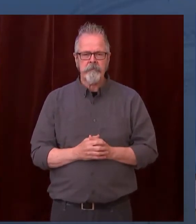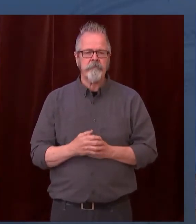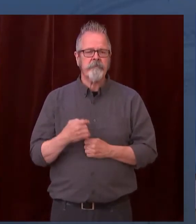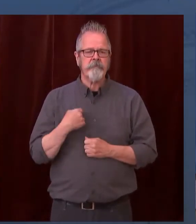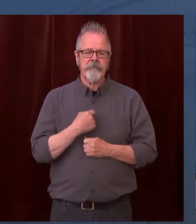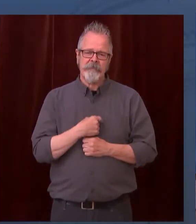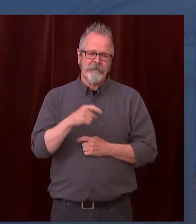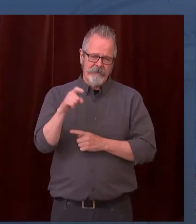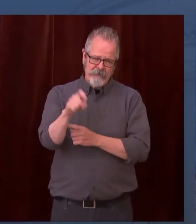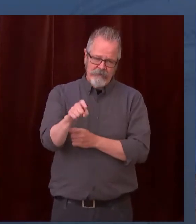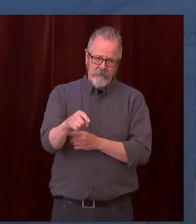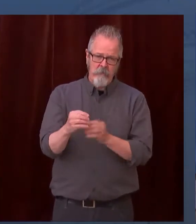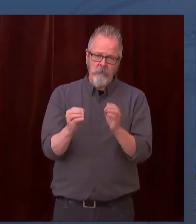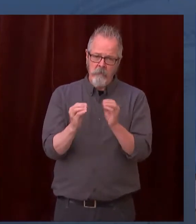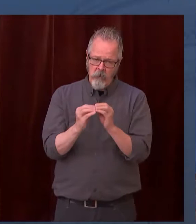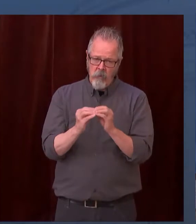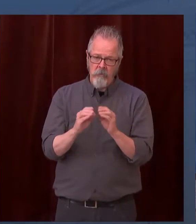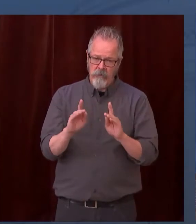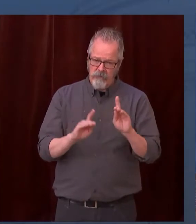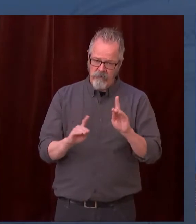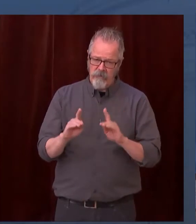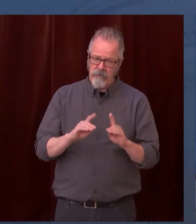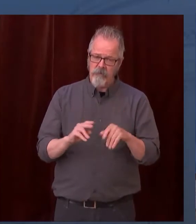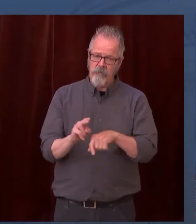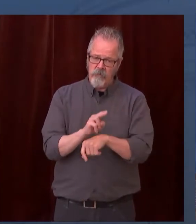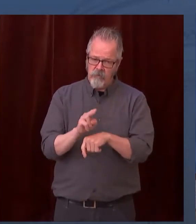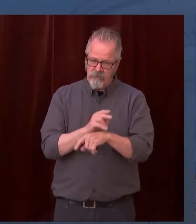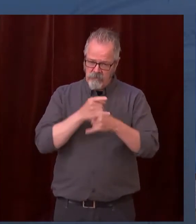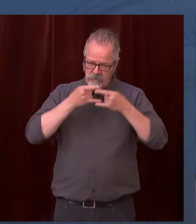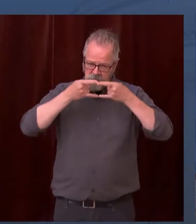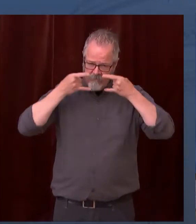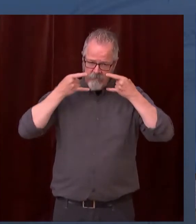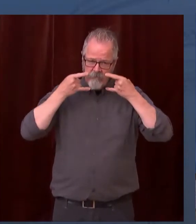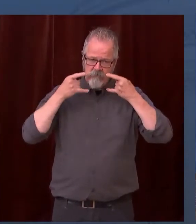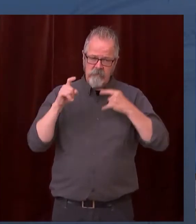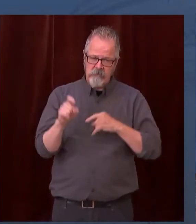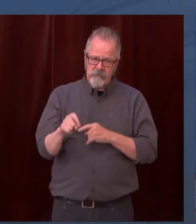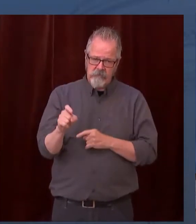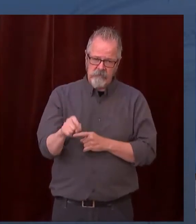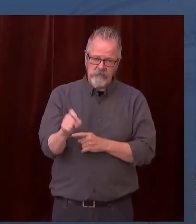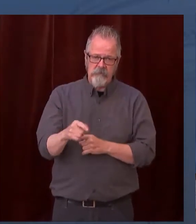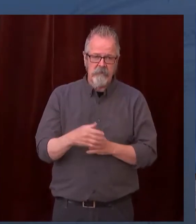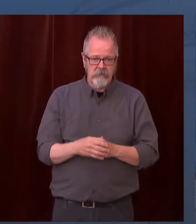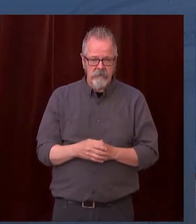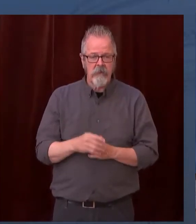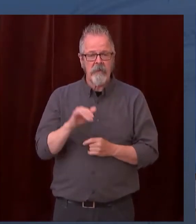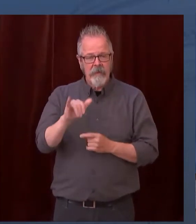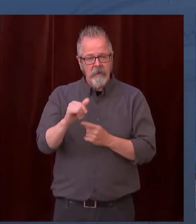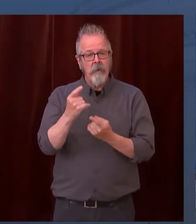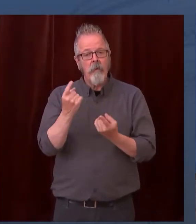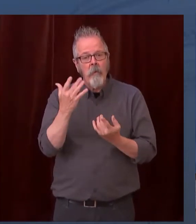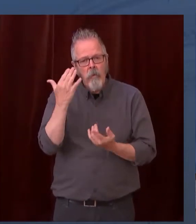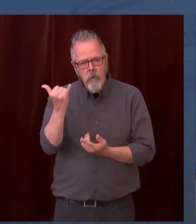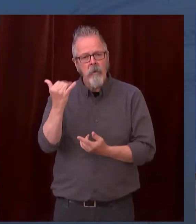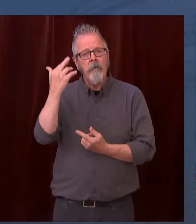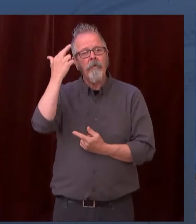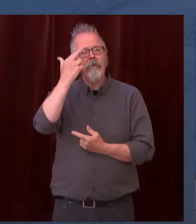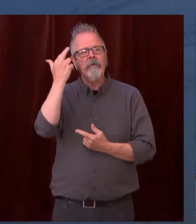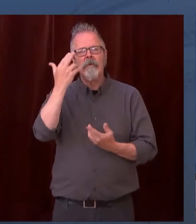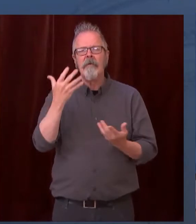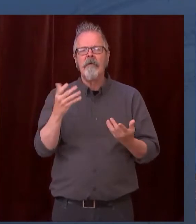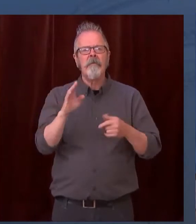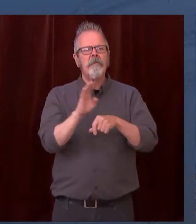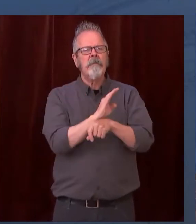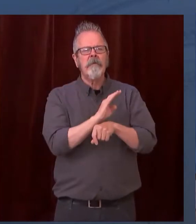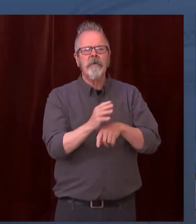effective. And it is a reasonable expectation for businesses to enforce this law because